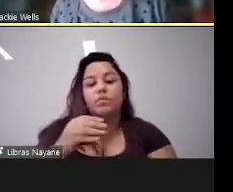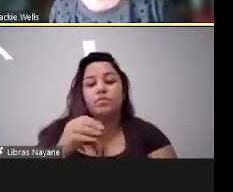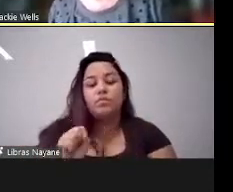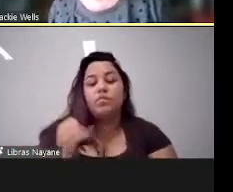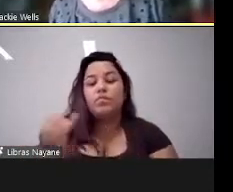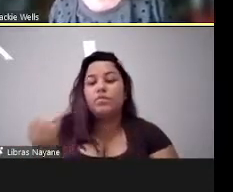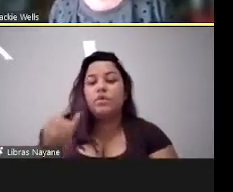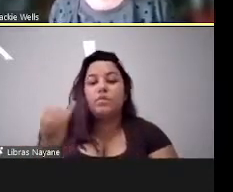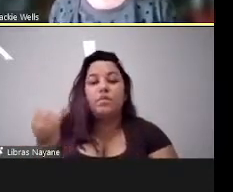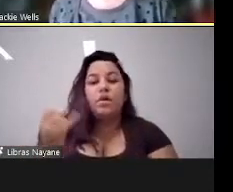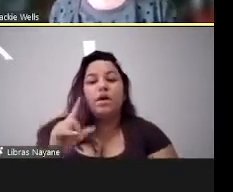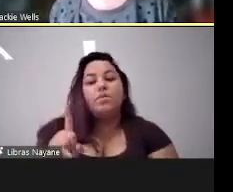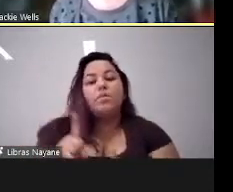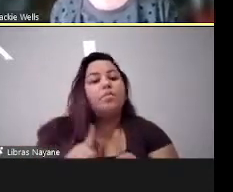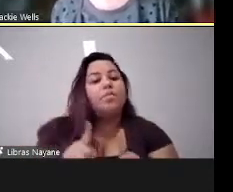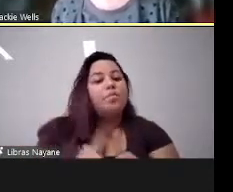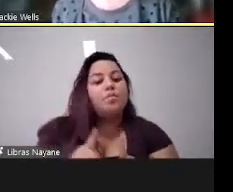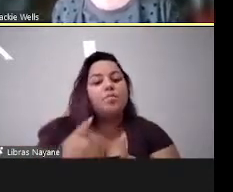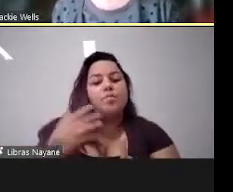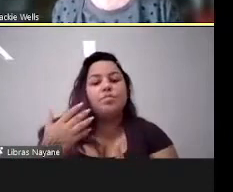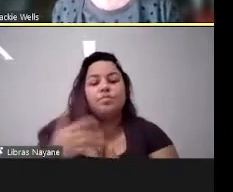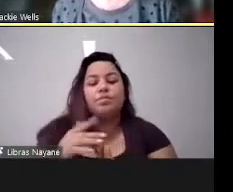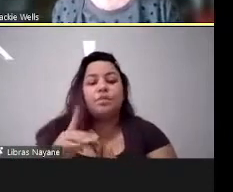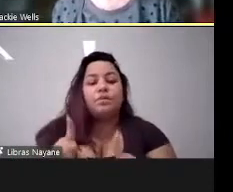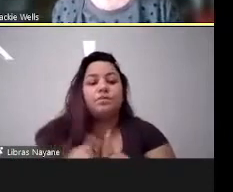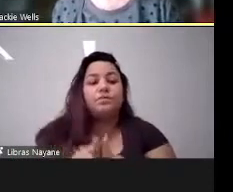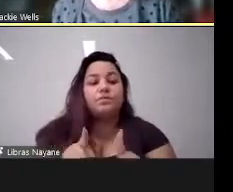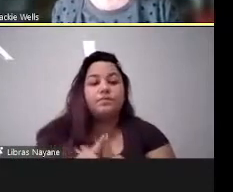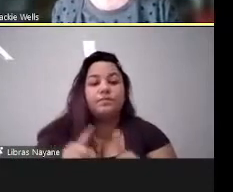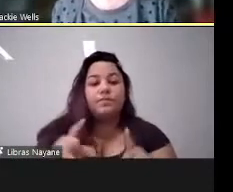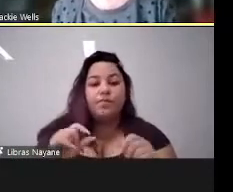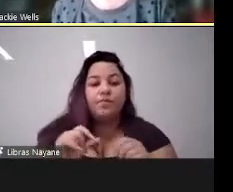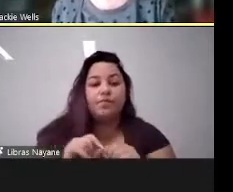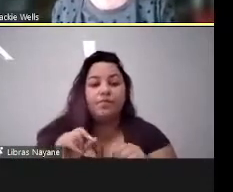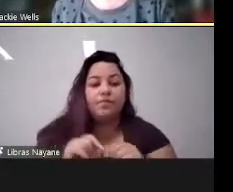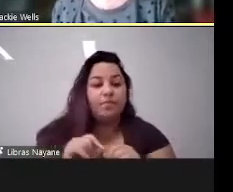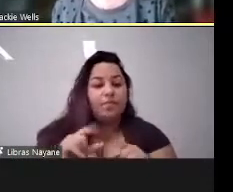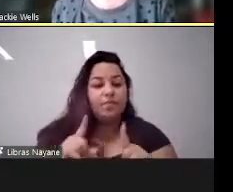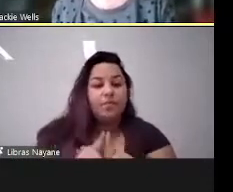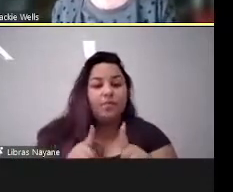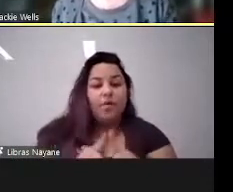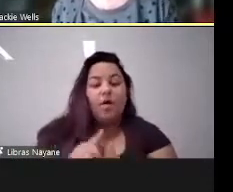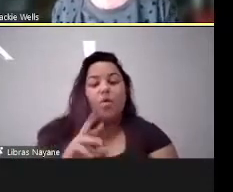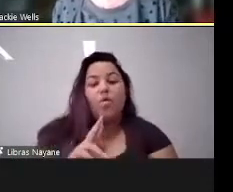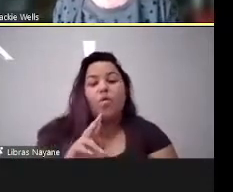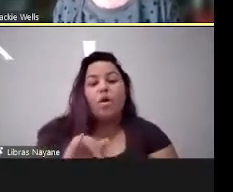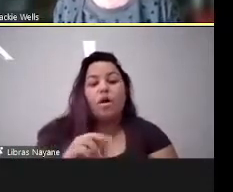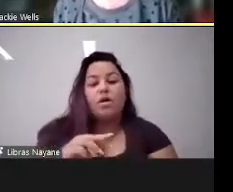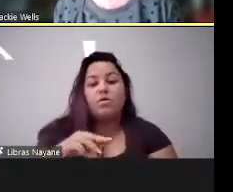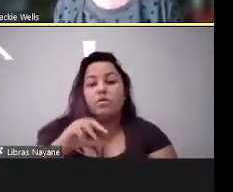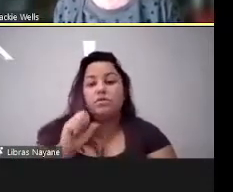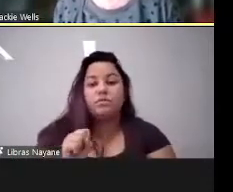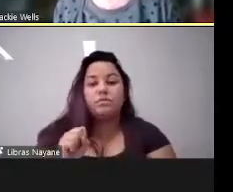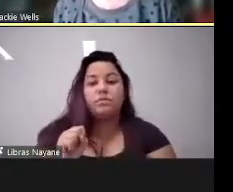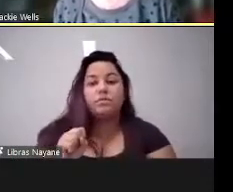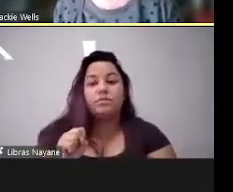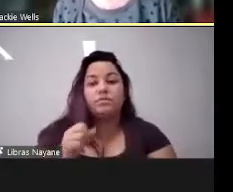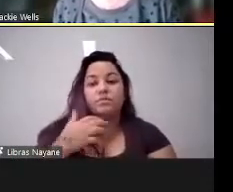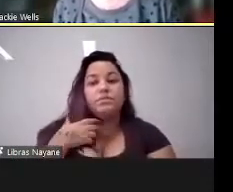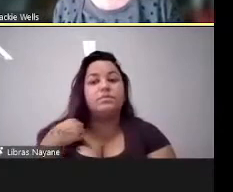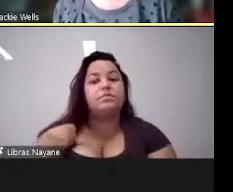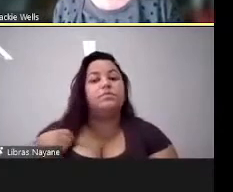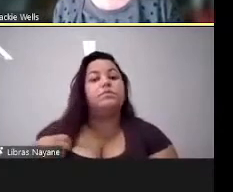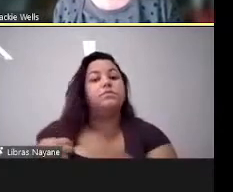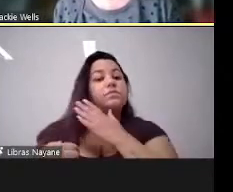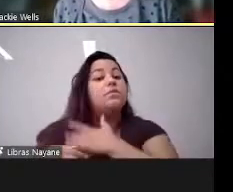changes that would have to be made to systems and to pension systems and to payroll, and the potential to